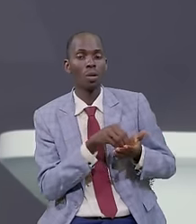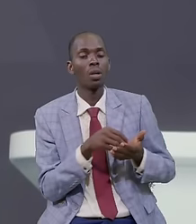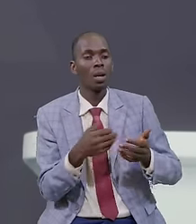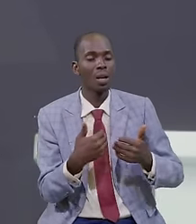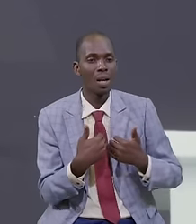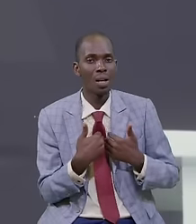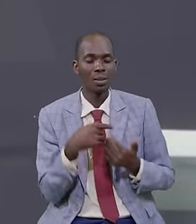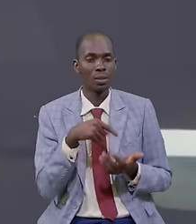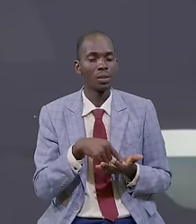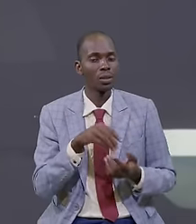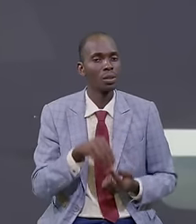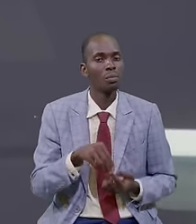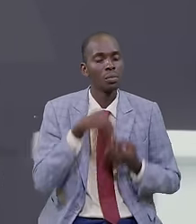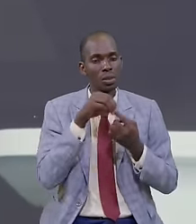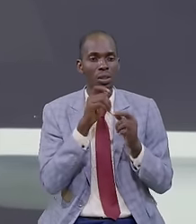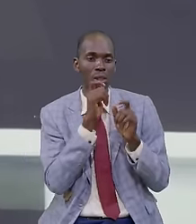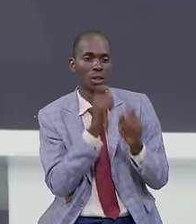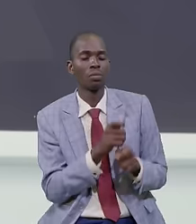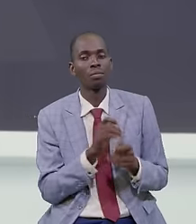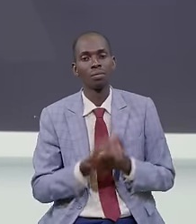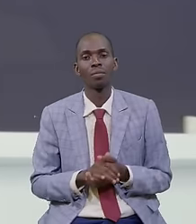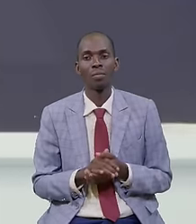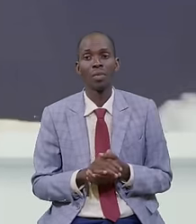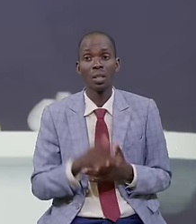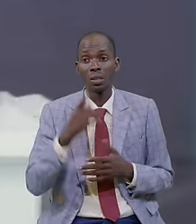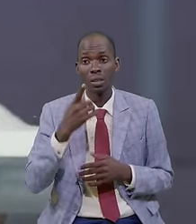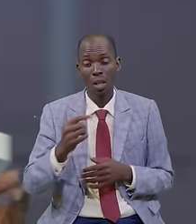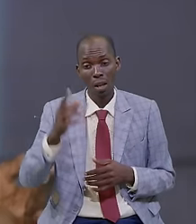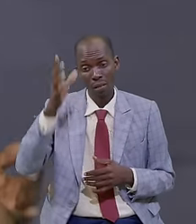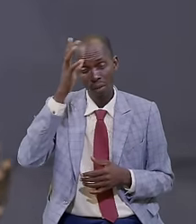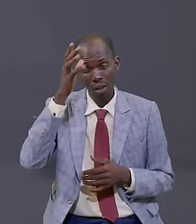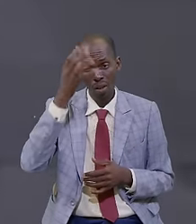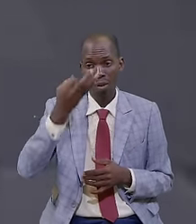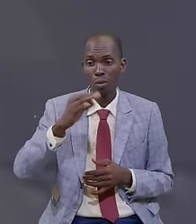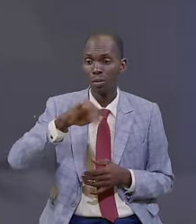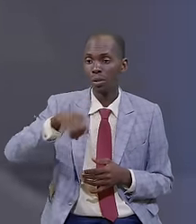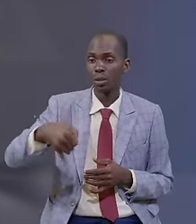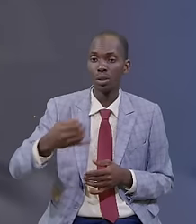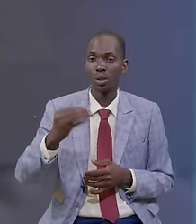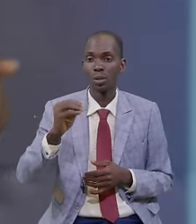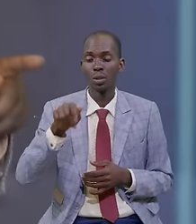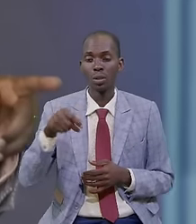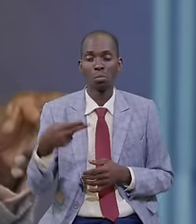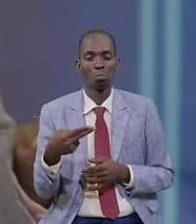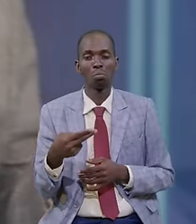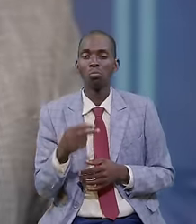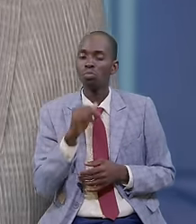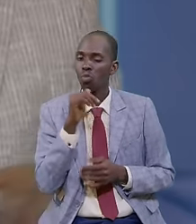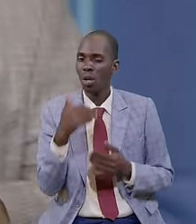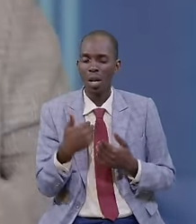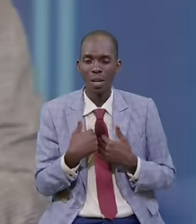gift. The father did not really have deep gift like